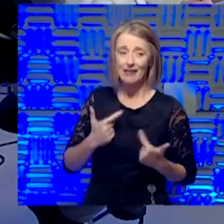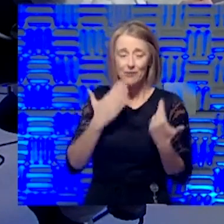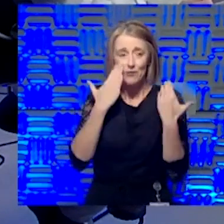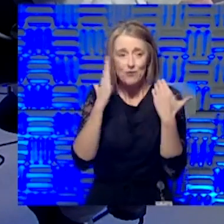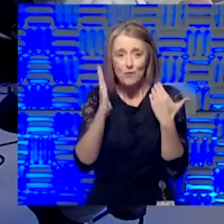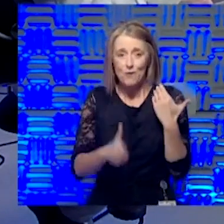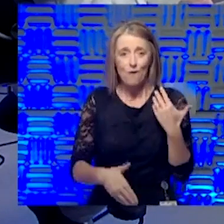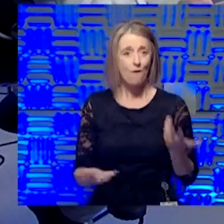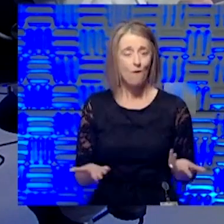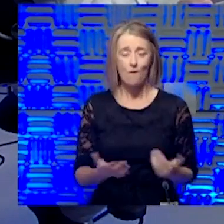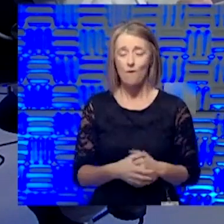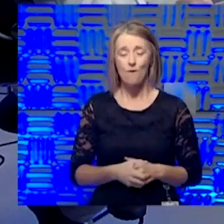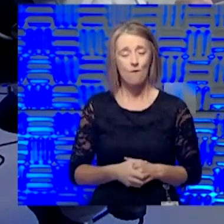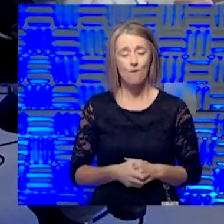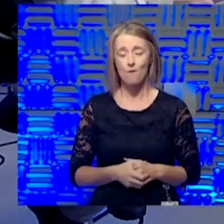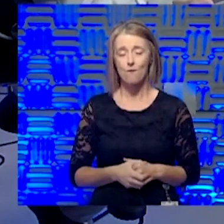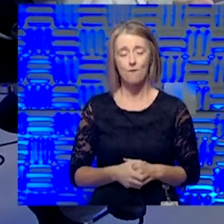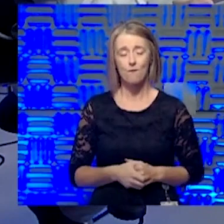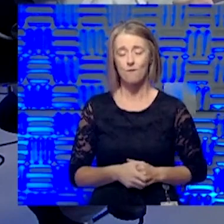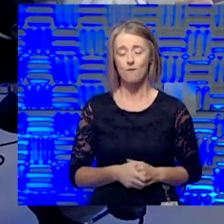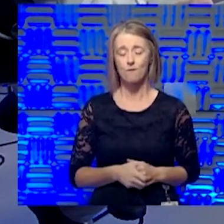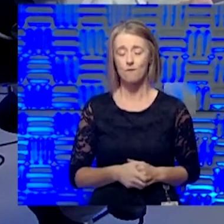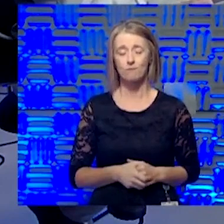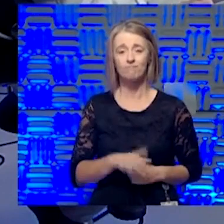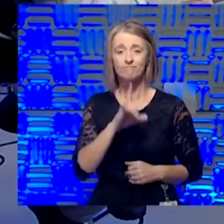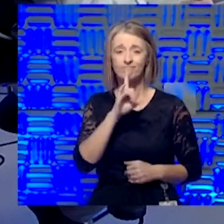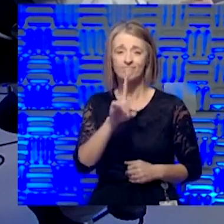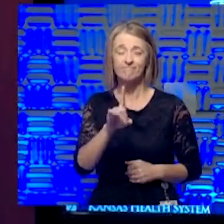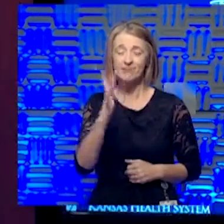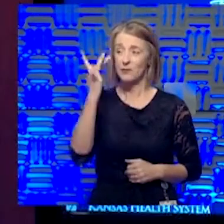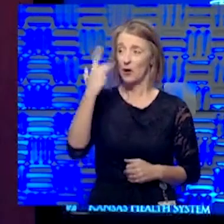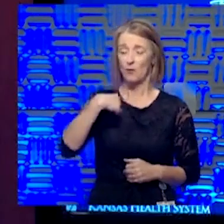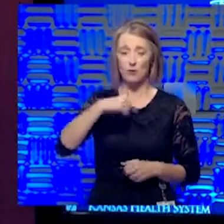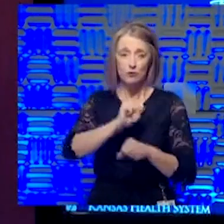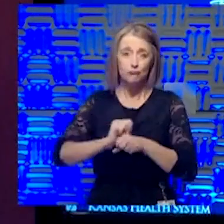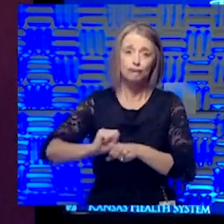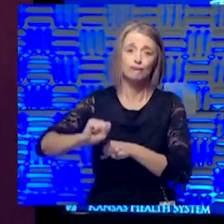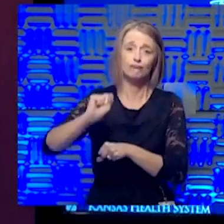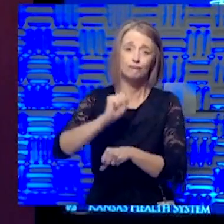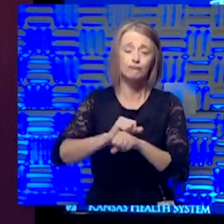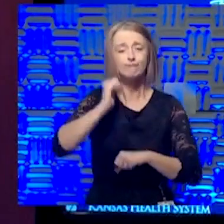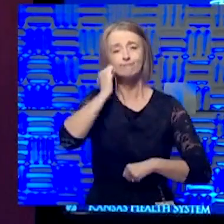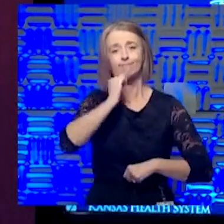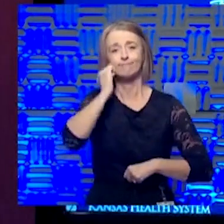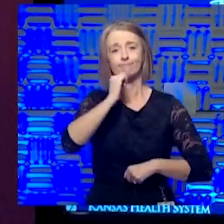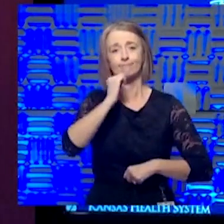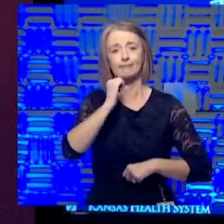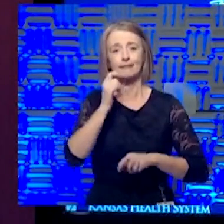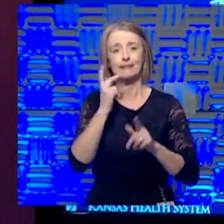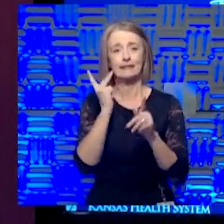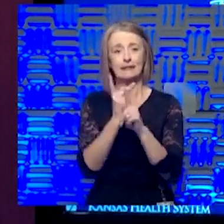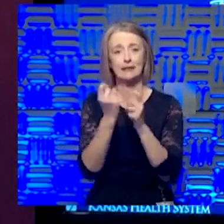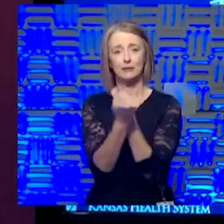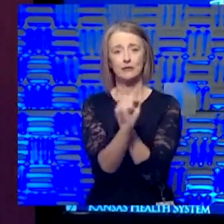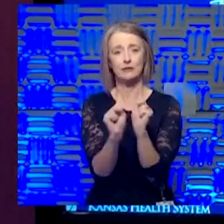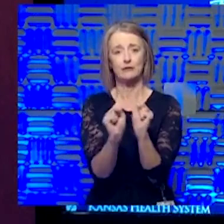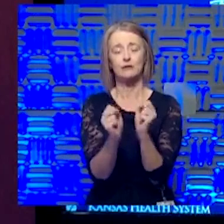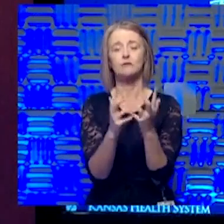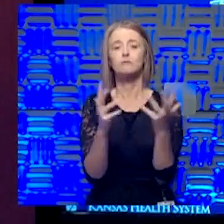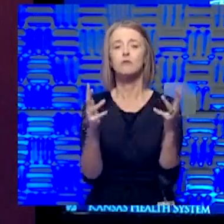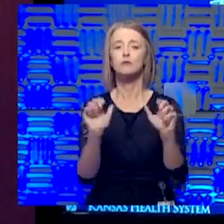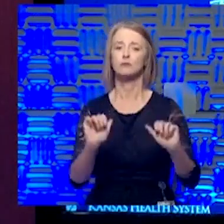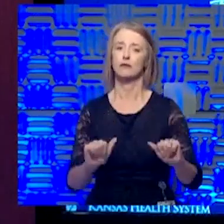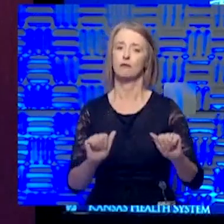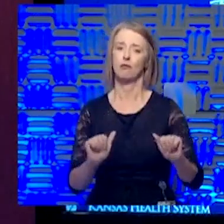this disease. And it's why we want to work so hard to have people try to stay safe as much as